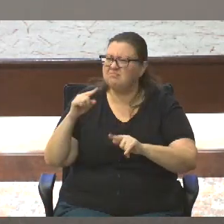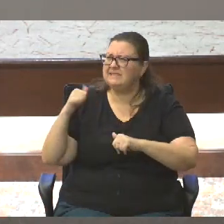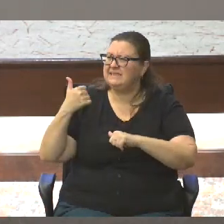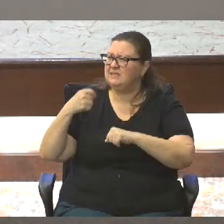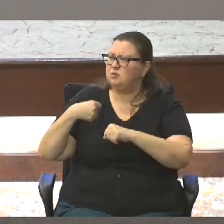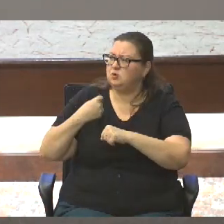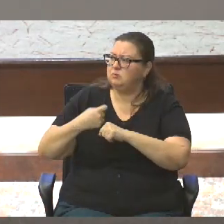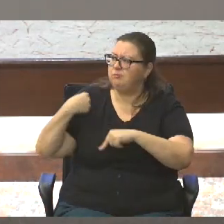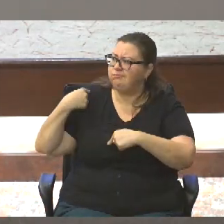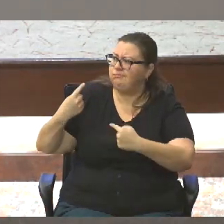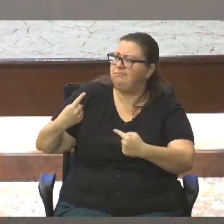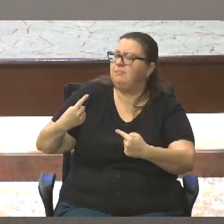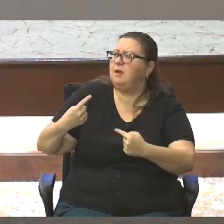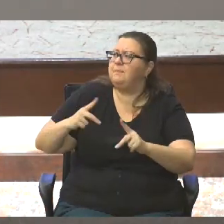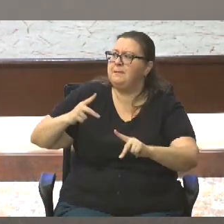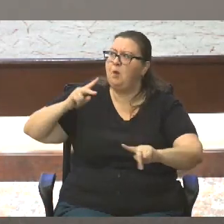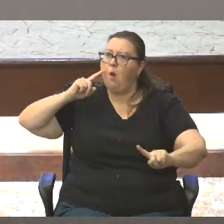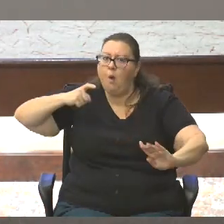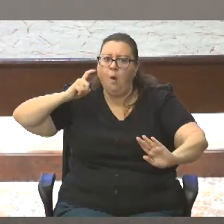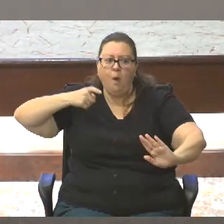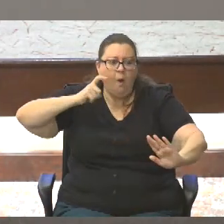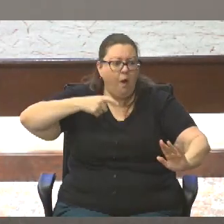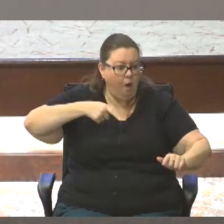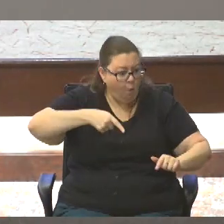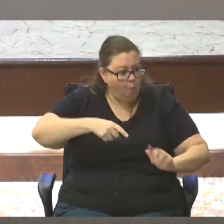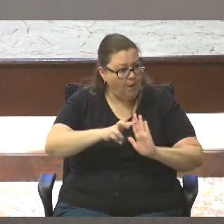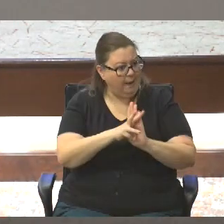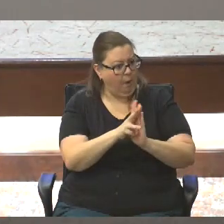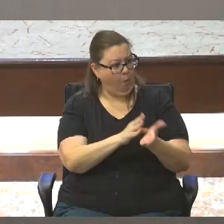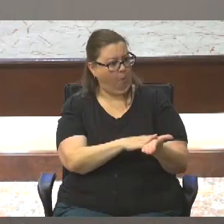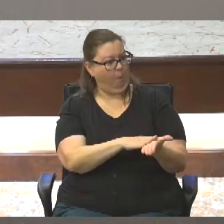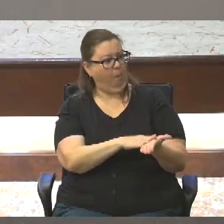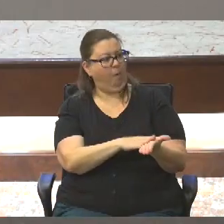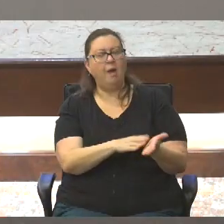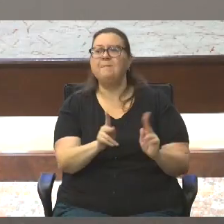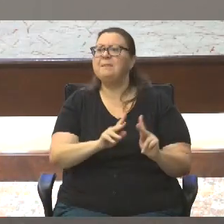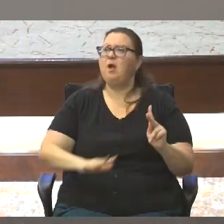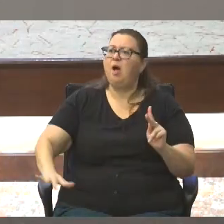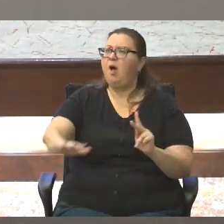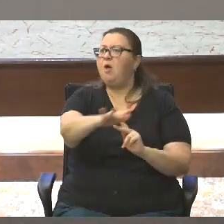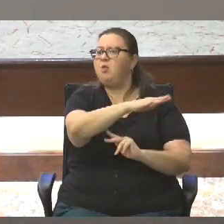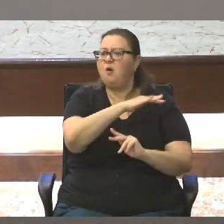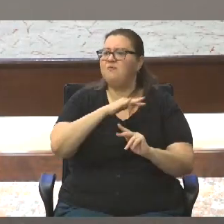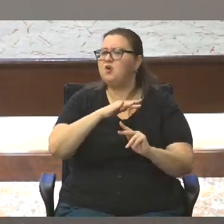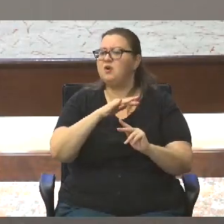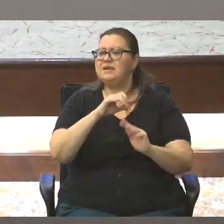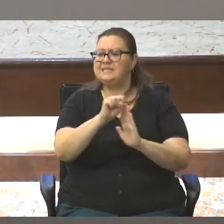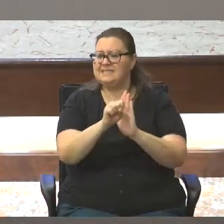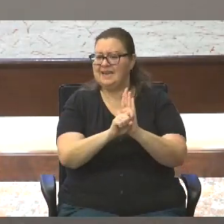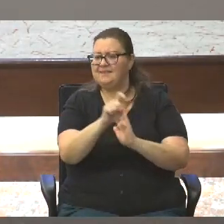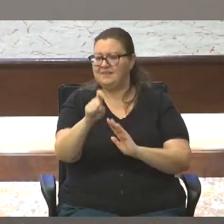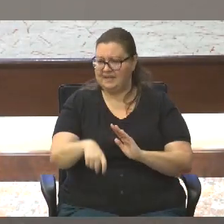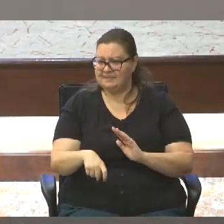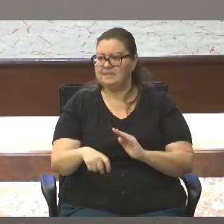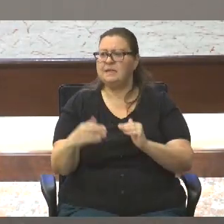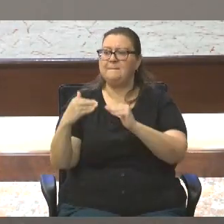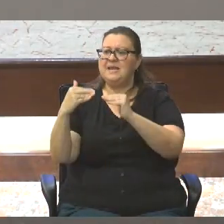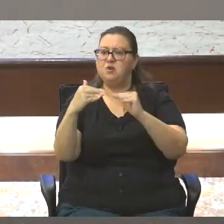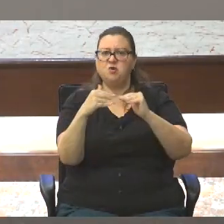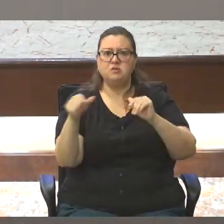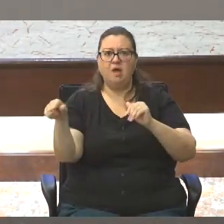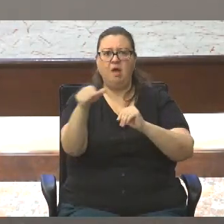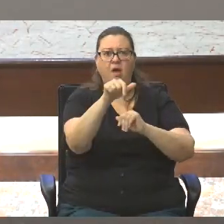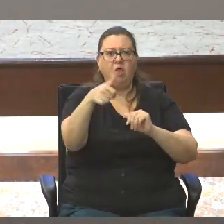And so folks are noticing out in around the state of Texas, peers that we have around the state are noticing the